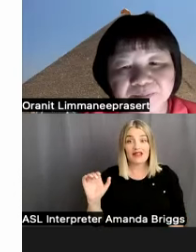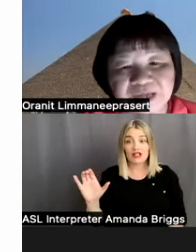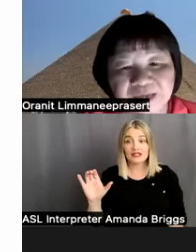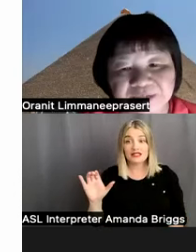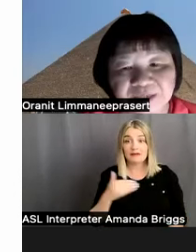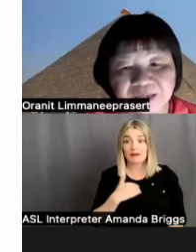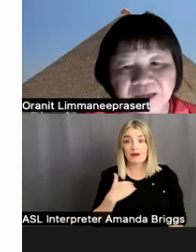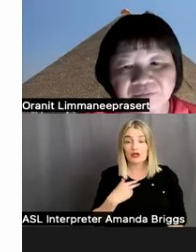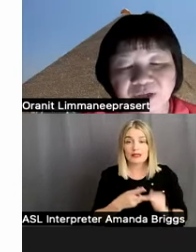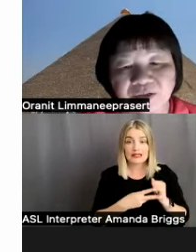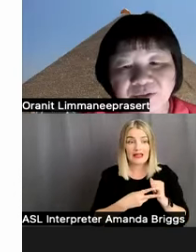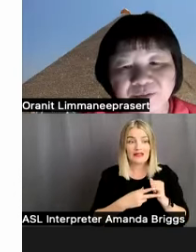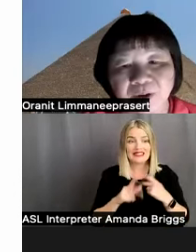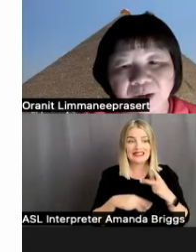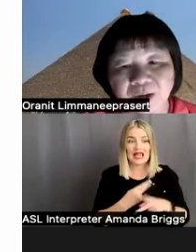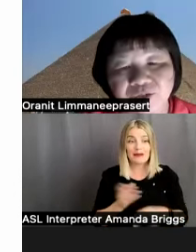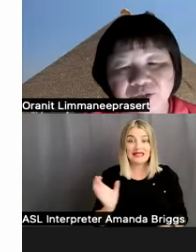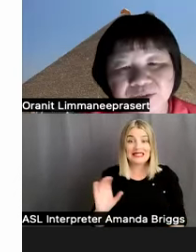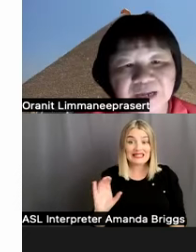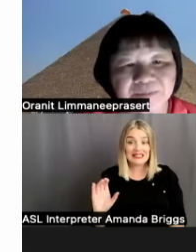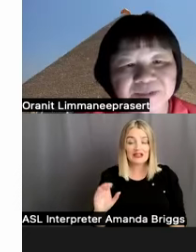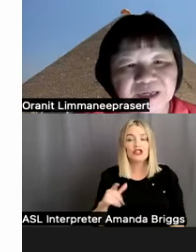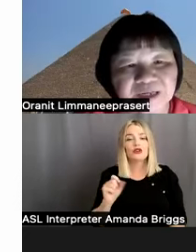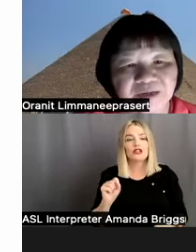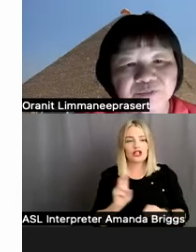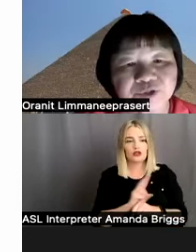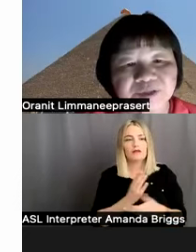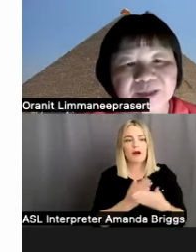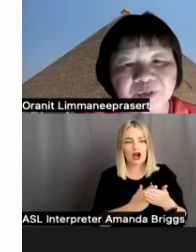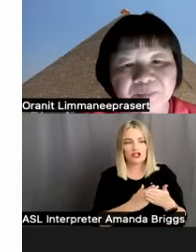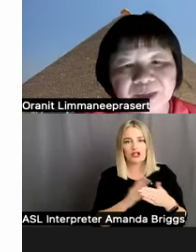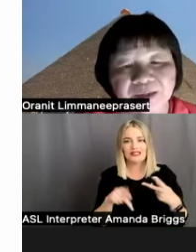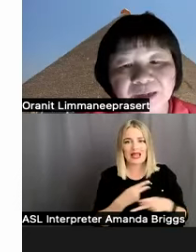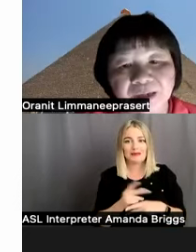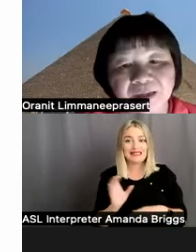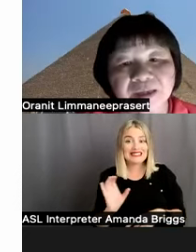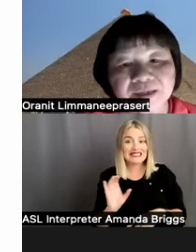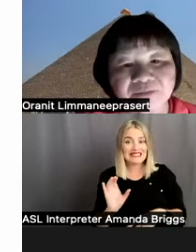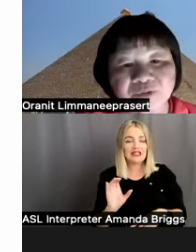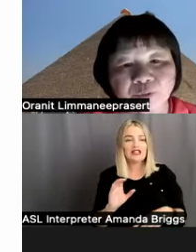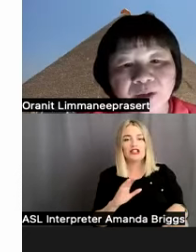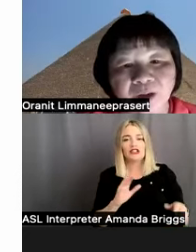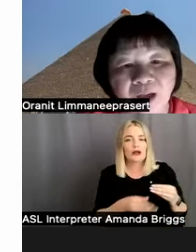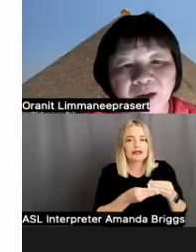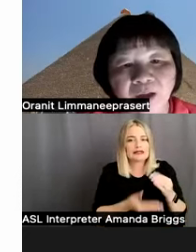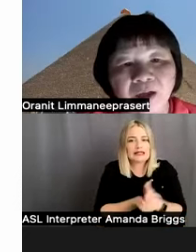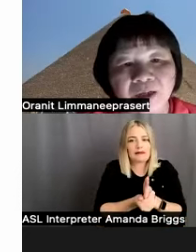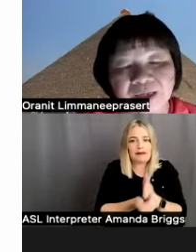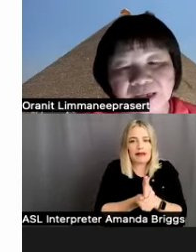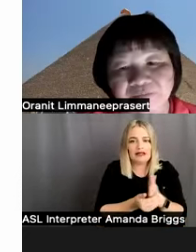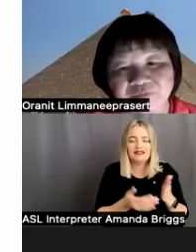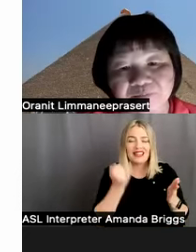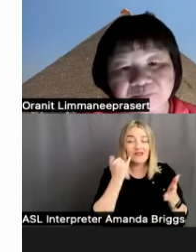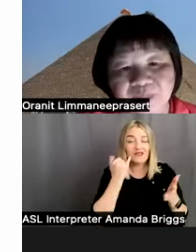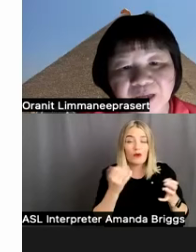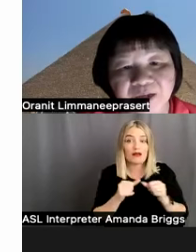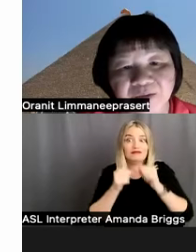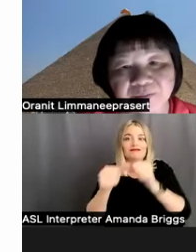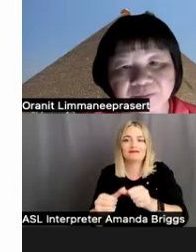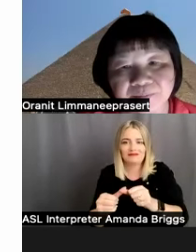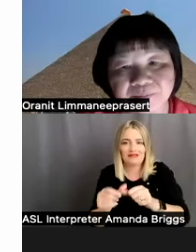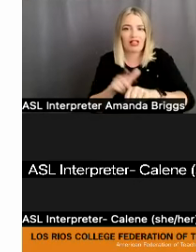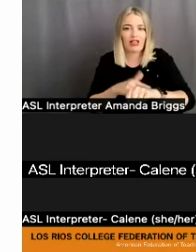up Type C leave, you can use partial Type C leave to supplement this if you want a longer leave. Thank